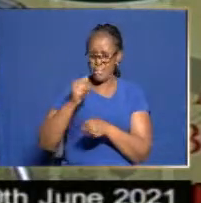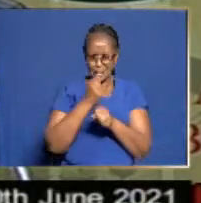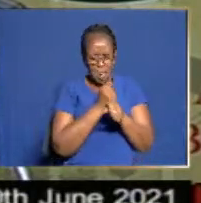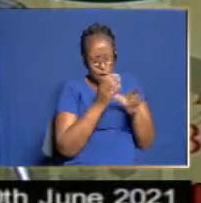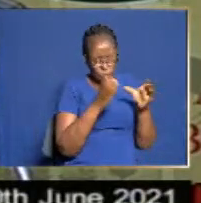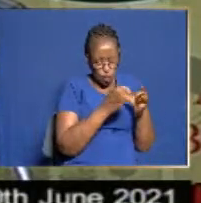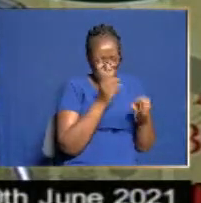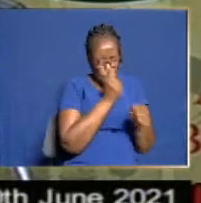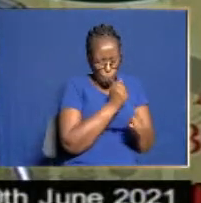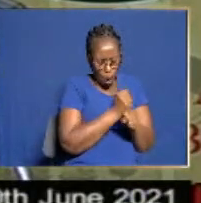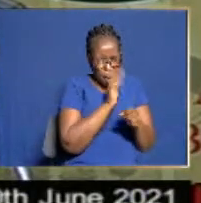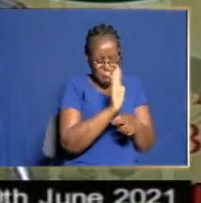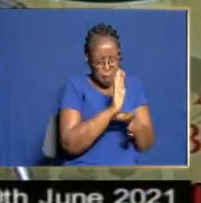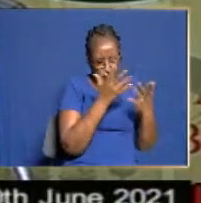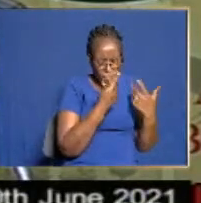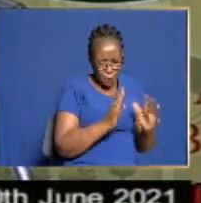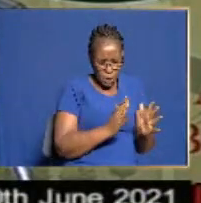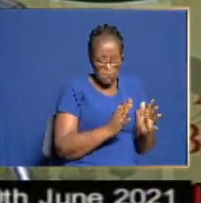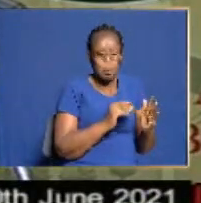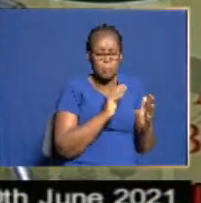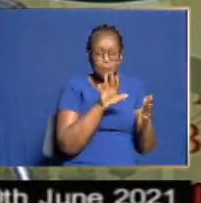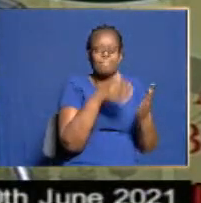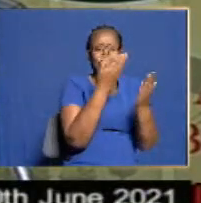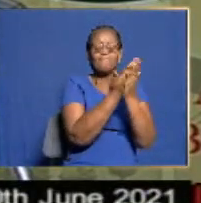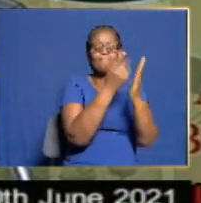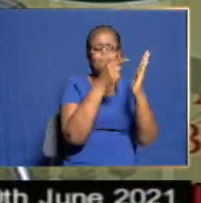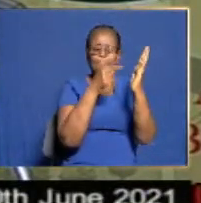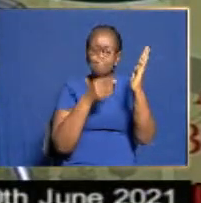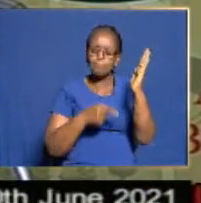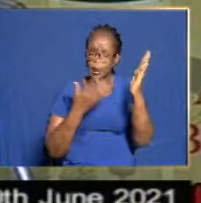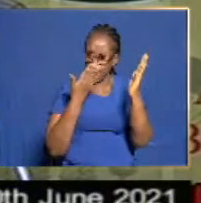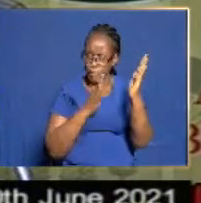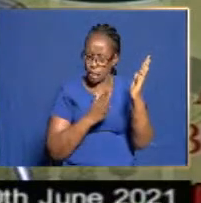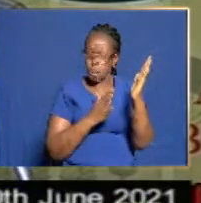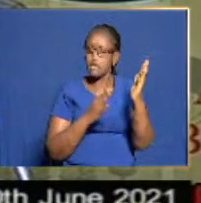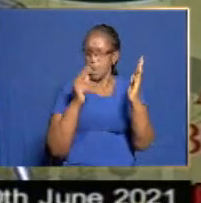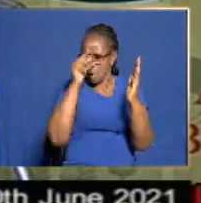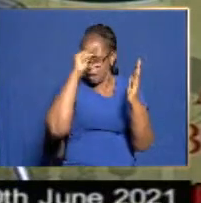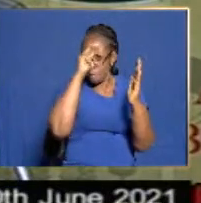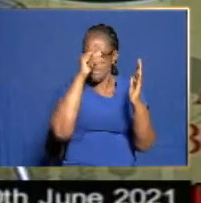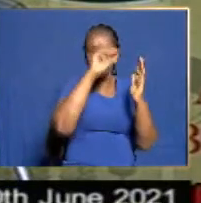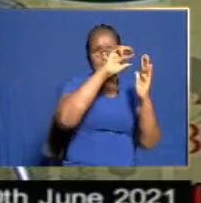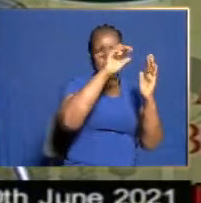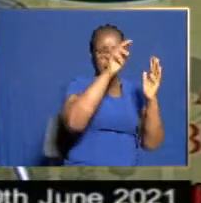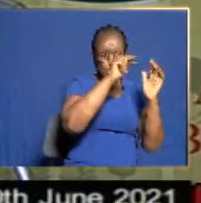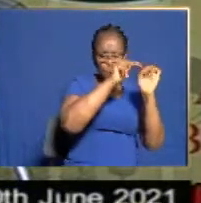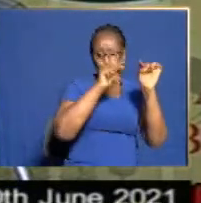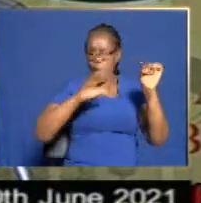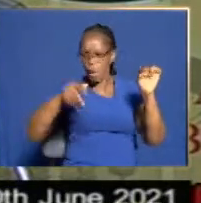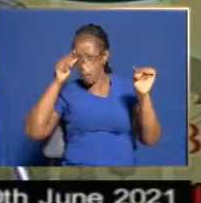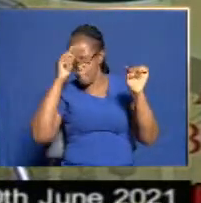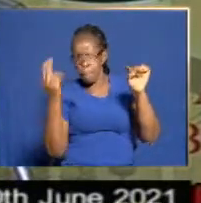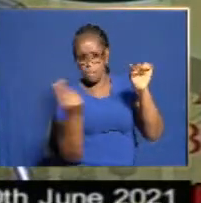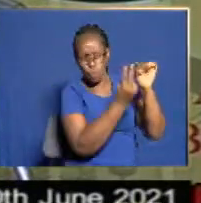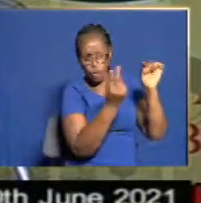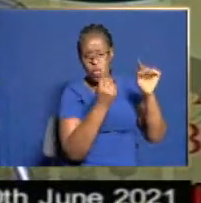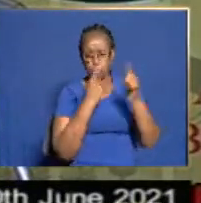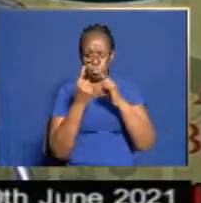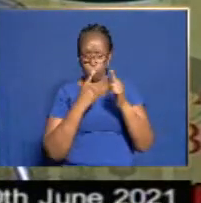completed its work and made appropriate recommendations for consideration by the two levels of government. Mr.